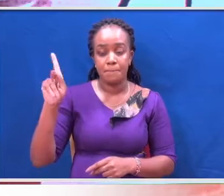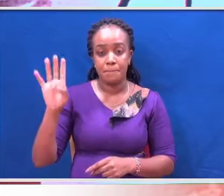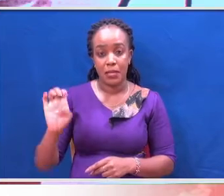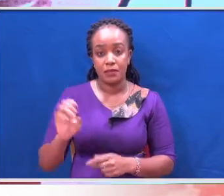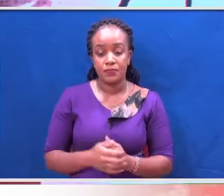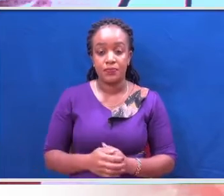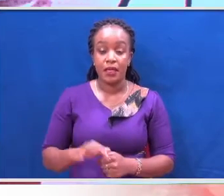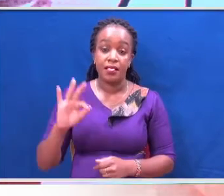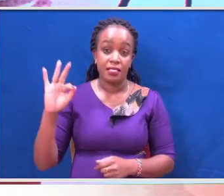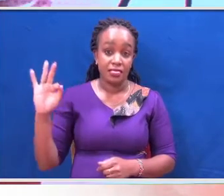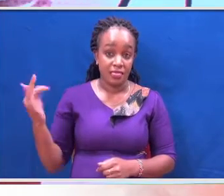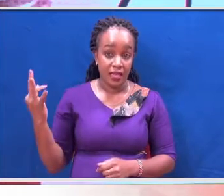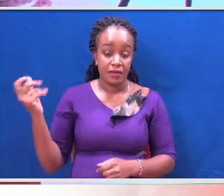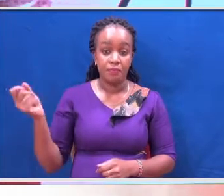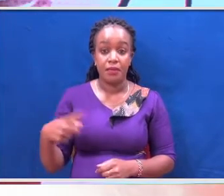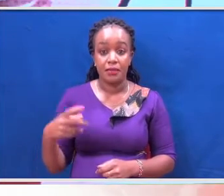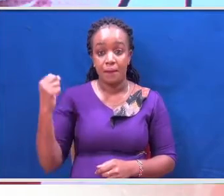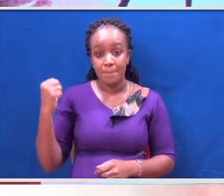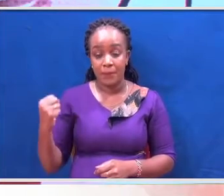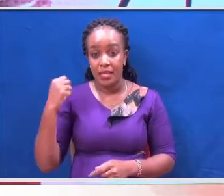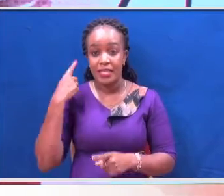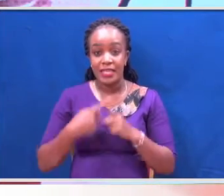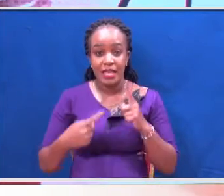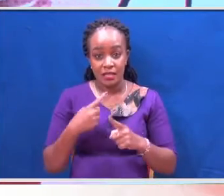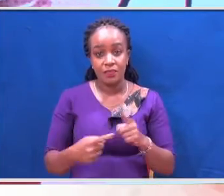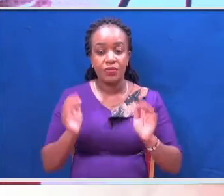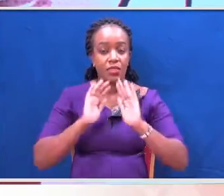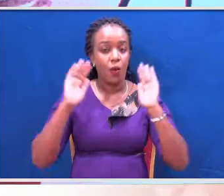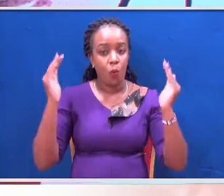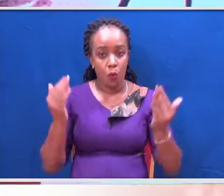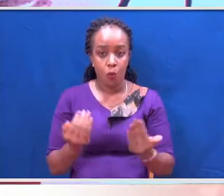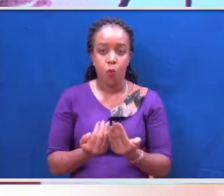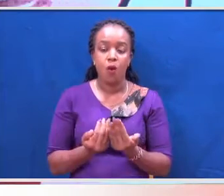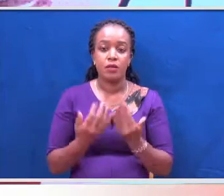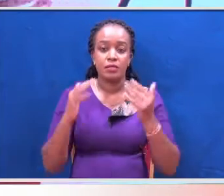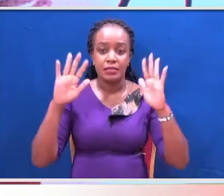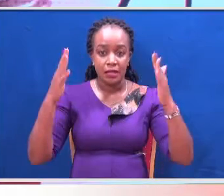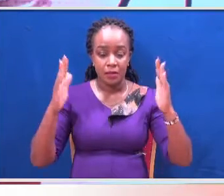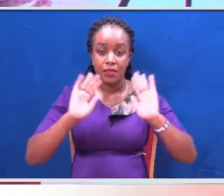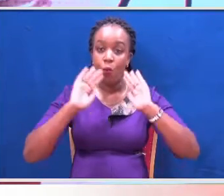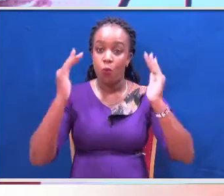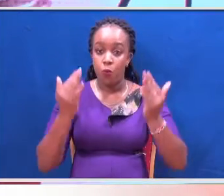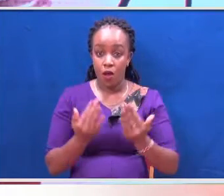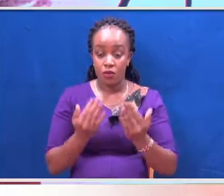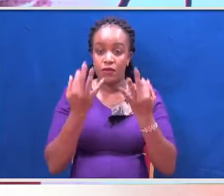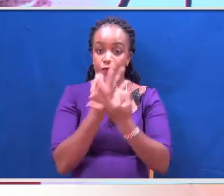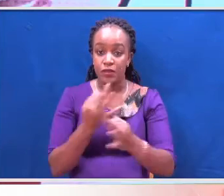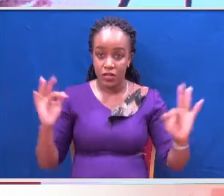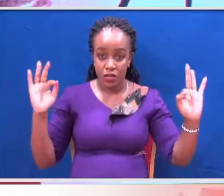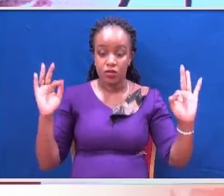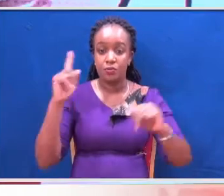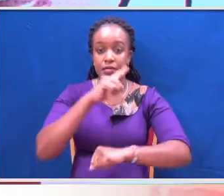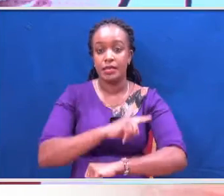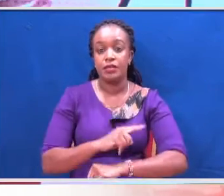3rd of May every year, the world marks World Press Freedom Day to celebrate the milestones made in the